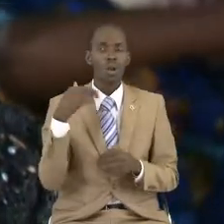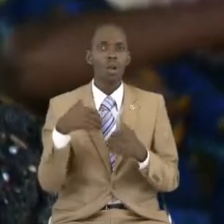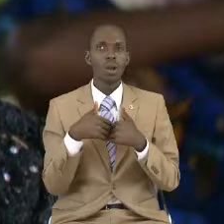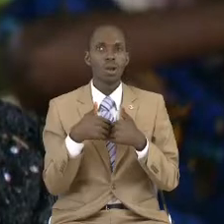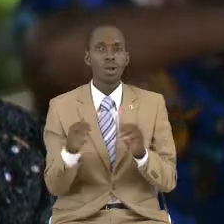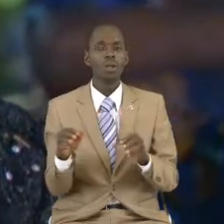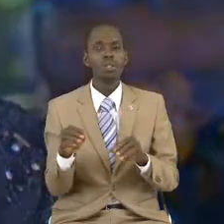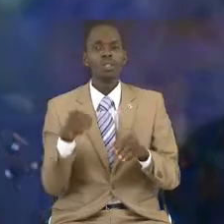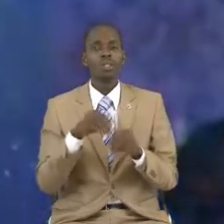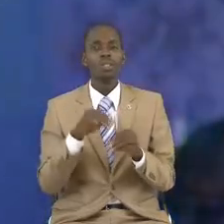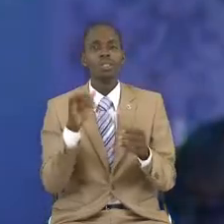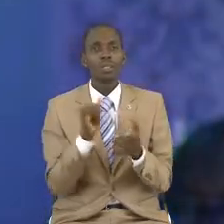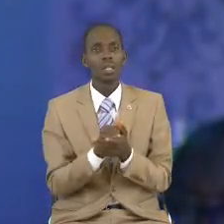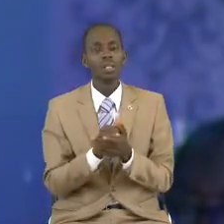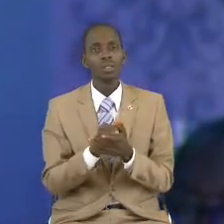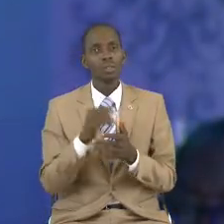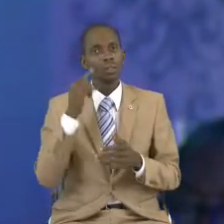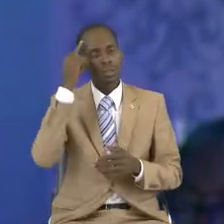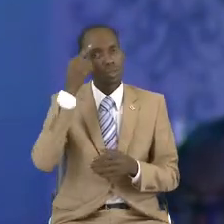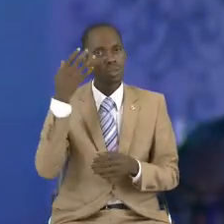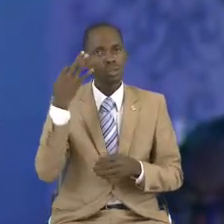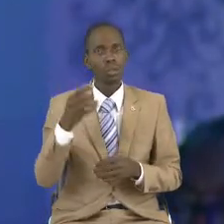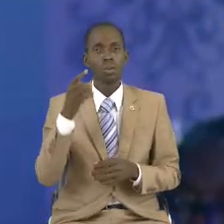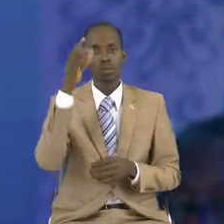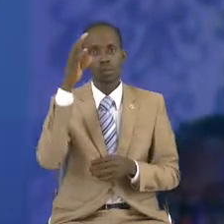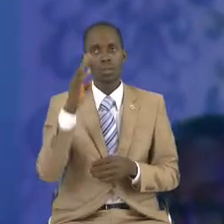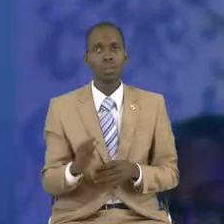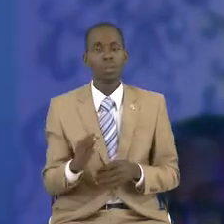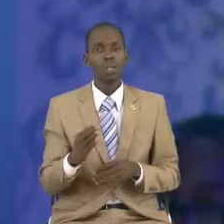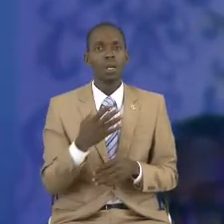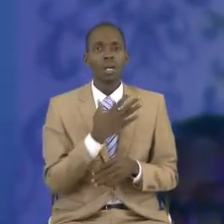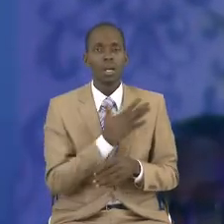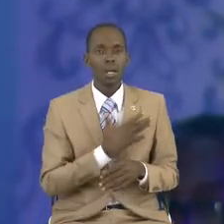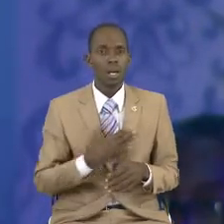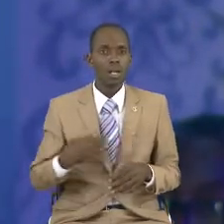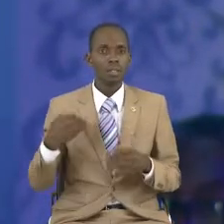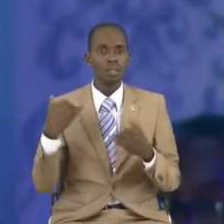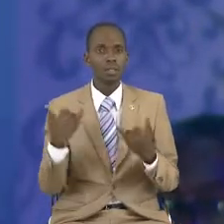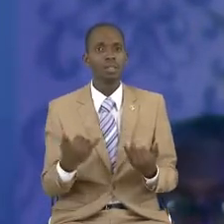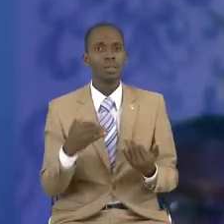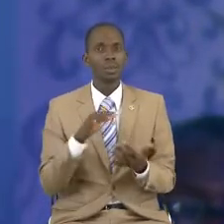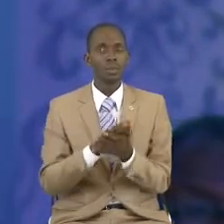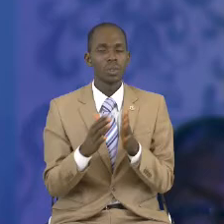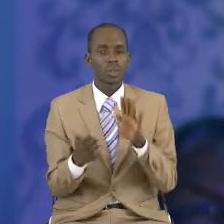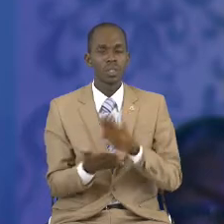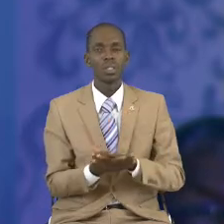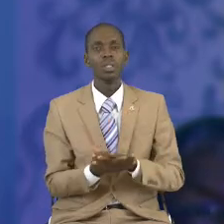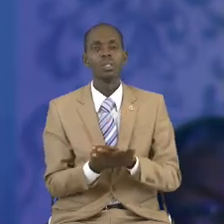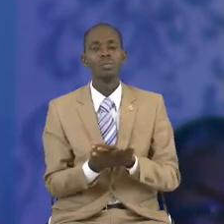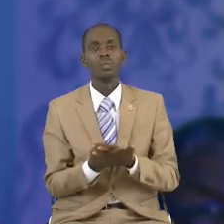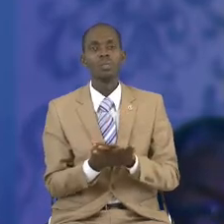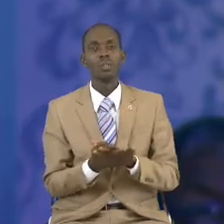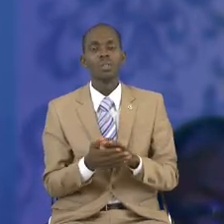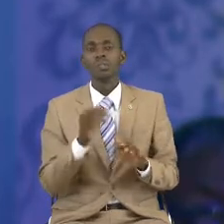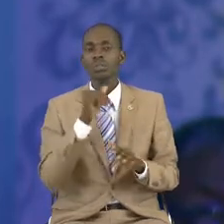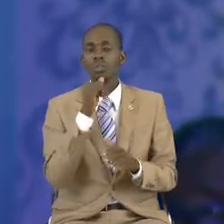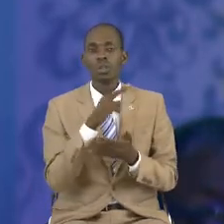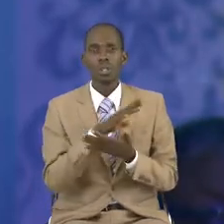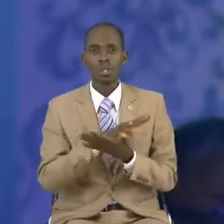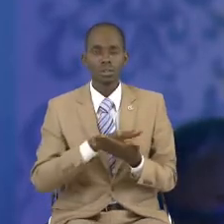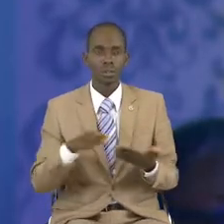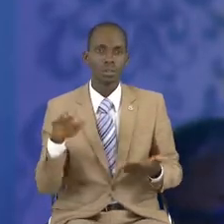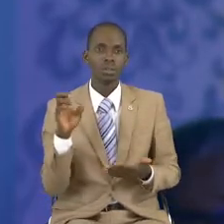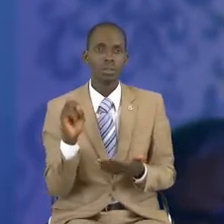of god and now we became unrighteous we